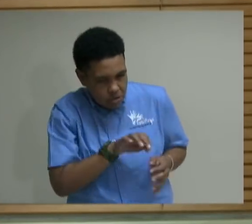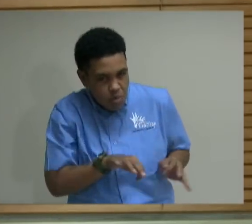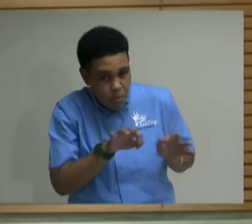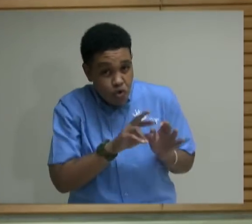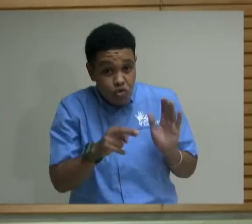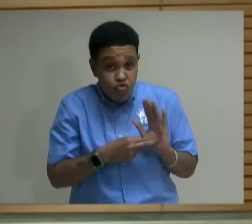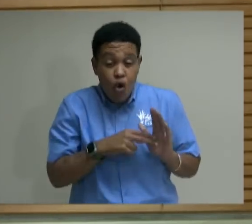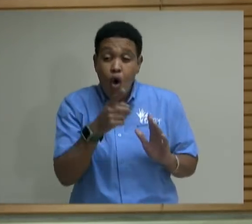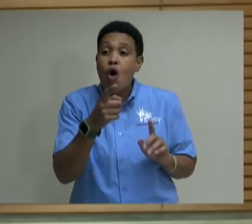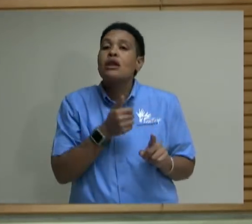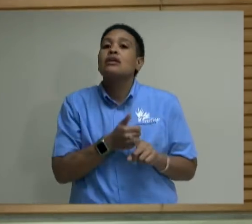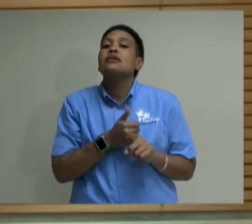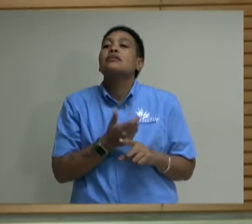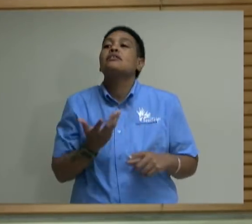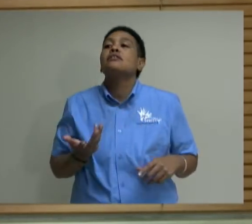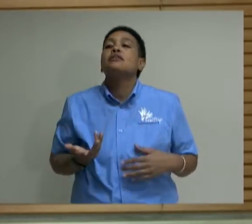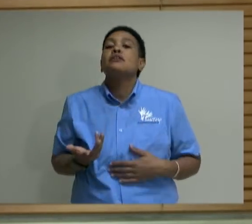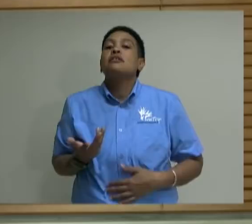Is